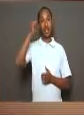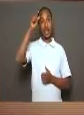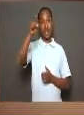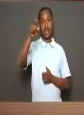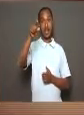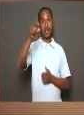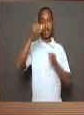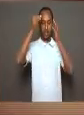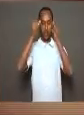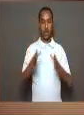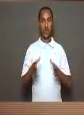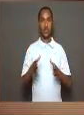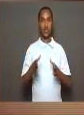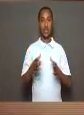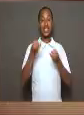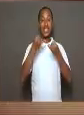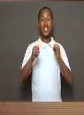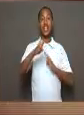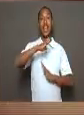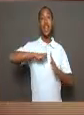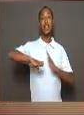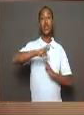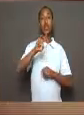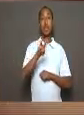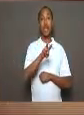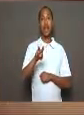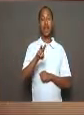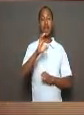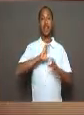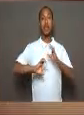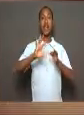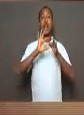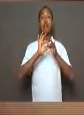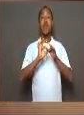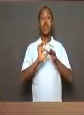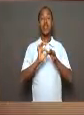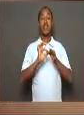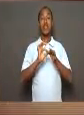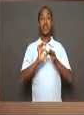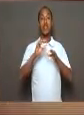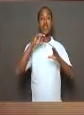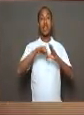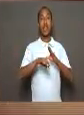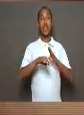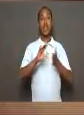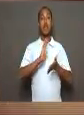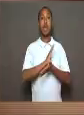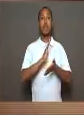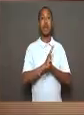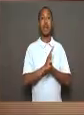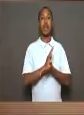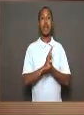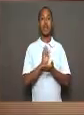his theory on the shared electron pair chemical bond in a paper that was